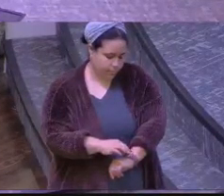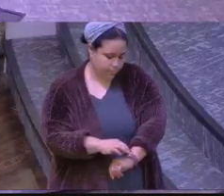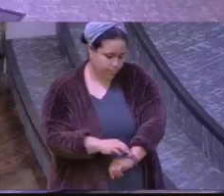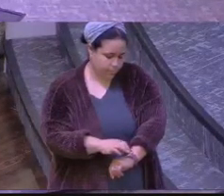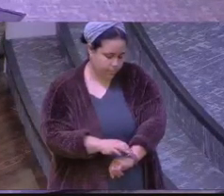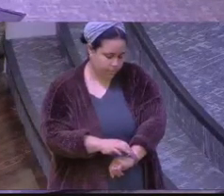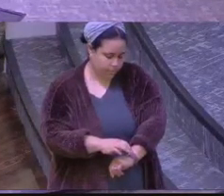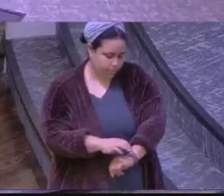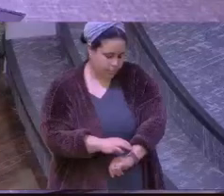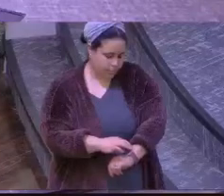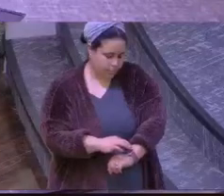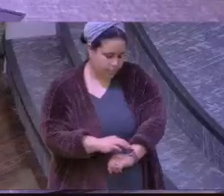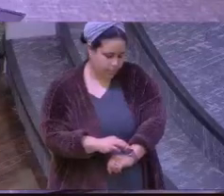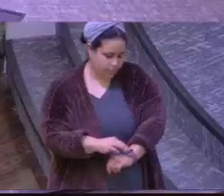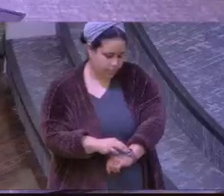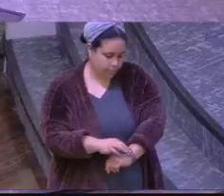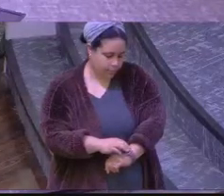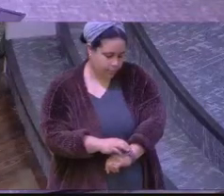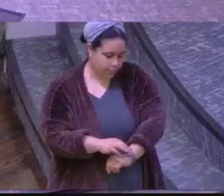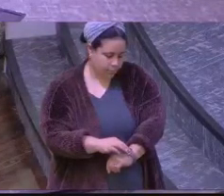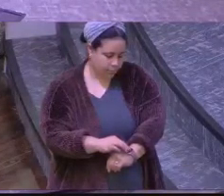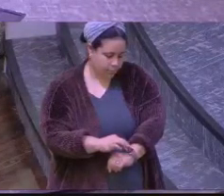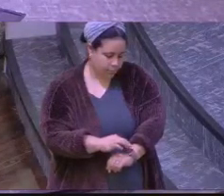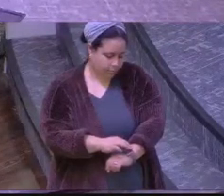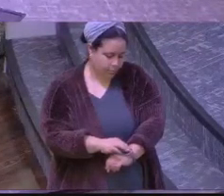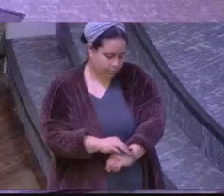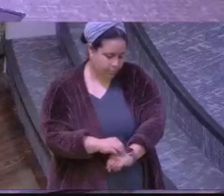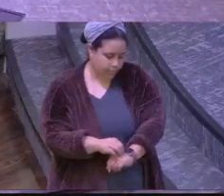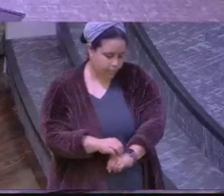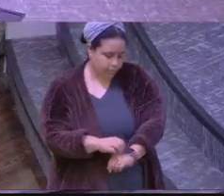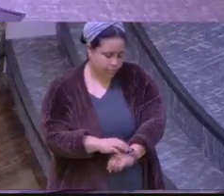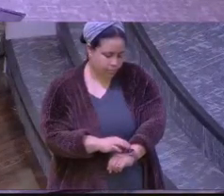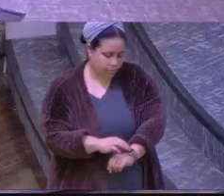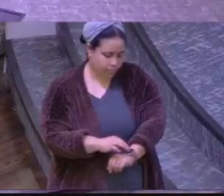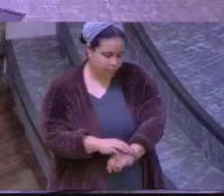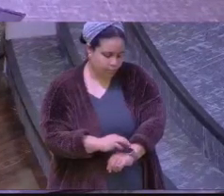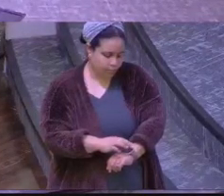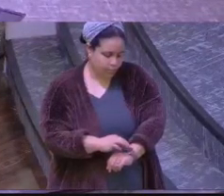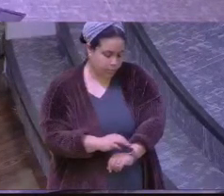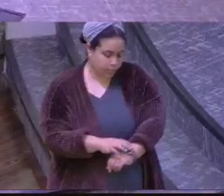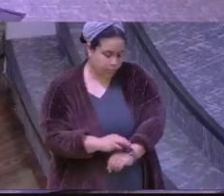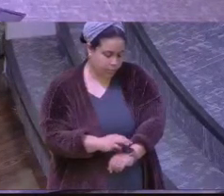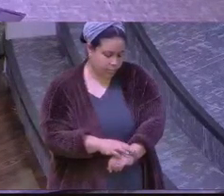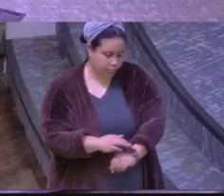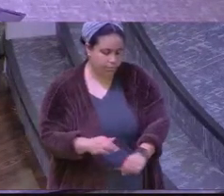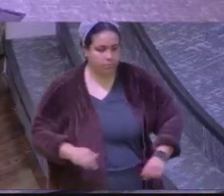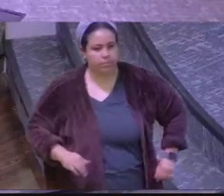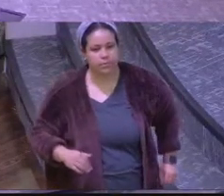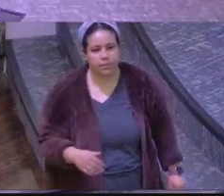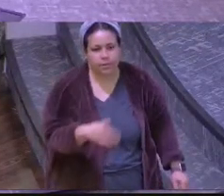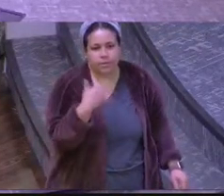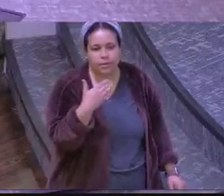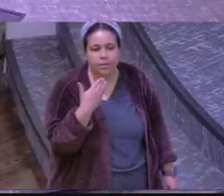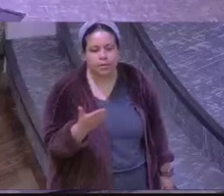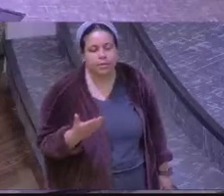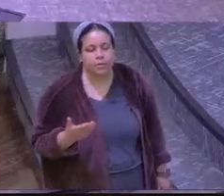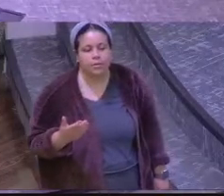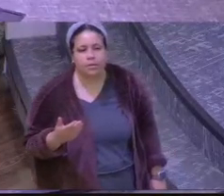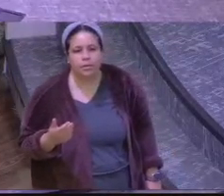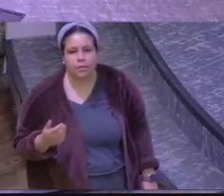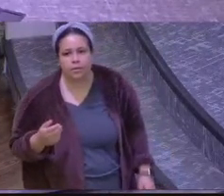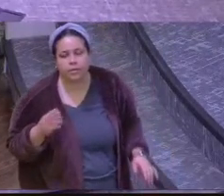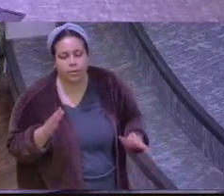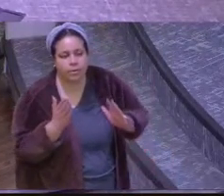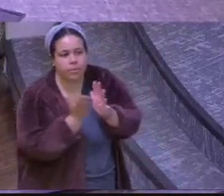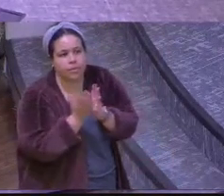Fantastic, thank you. Yeah, and thank you, Mr. Griner, for this presentation. This is well done. I've really been appreciating the way our